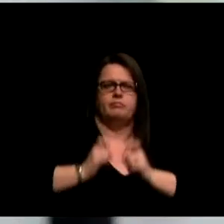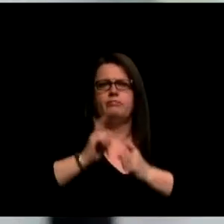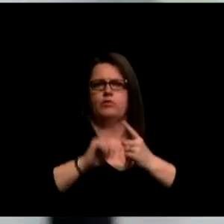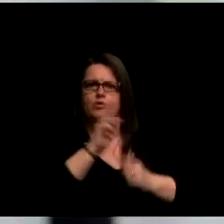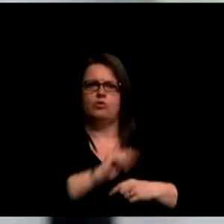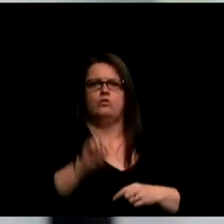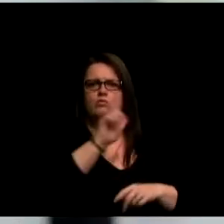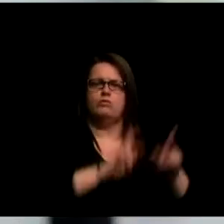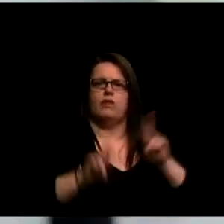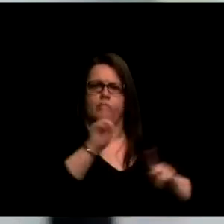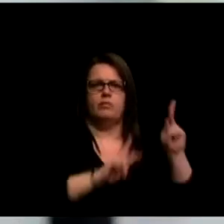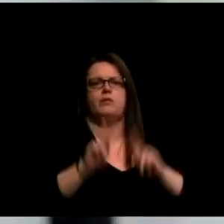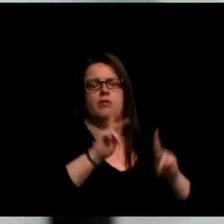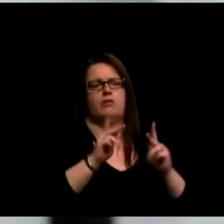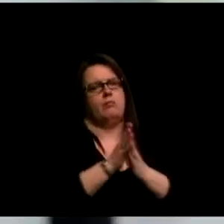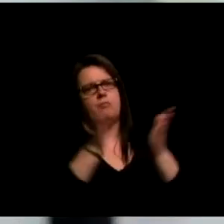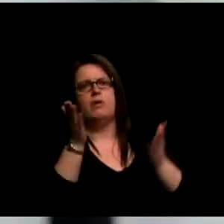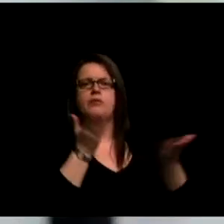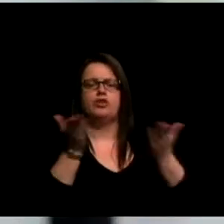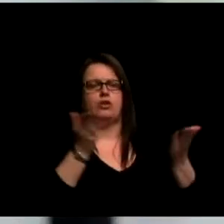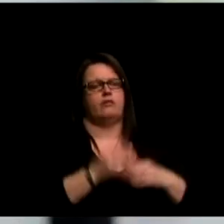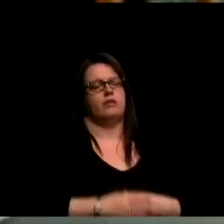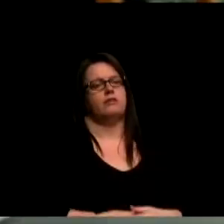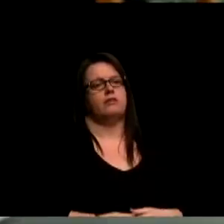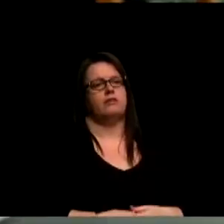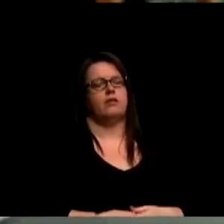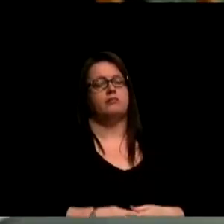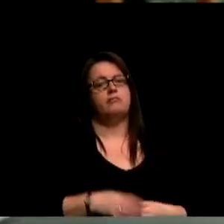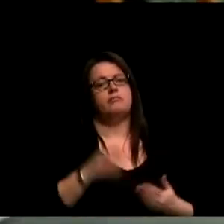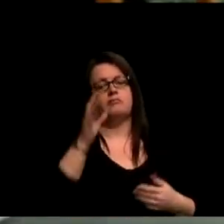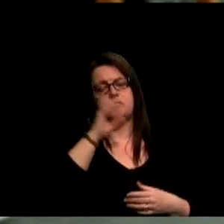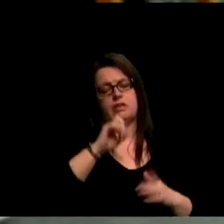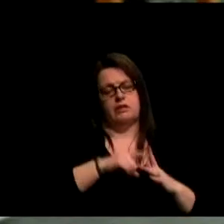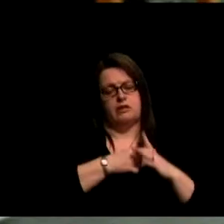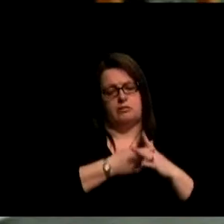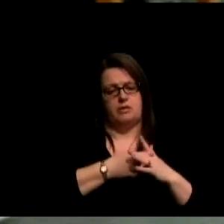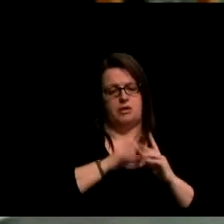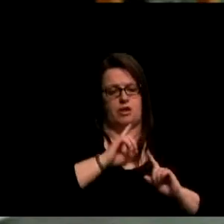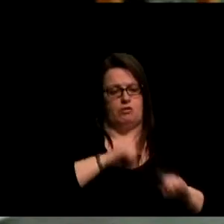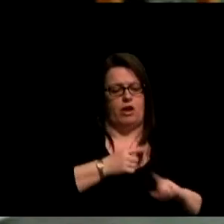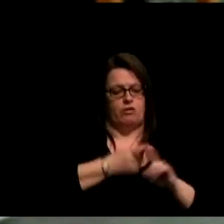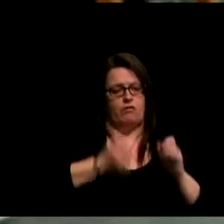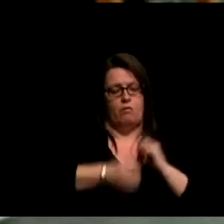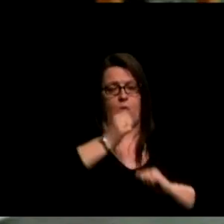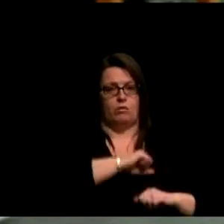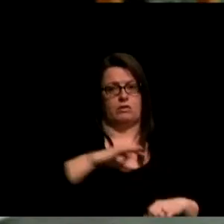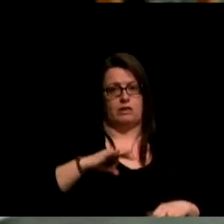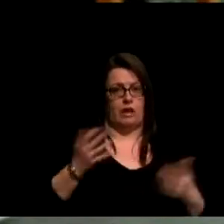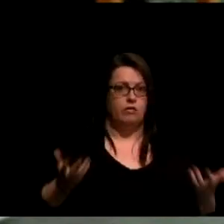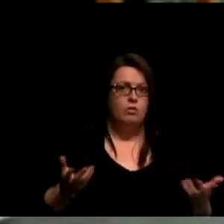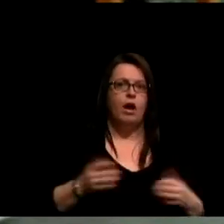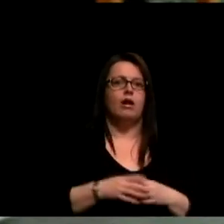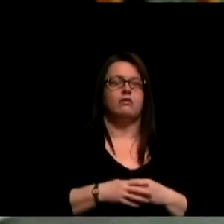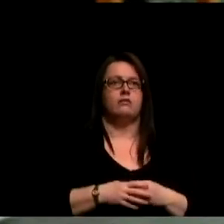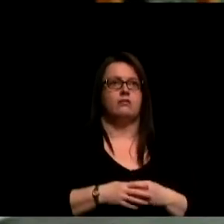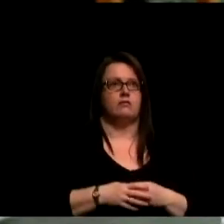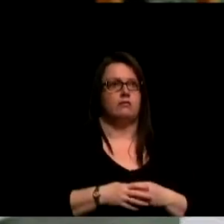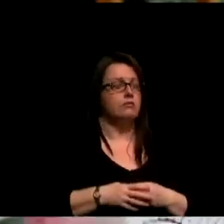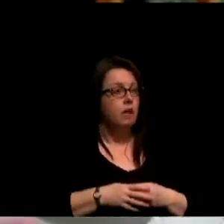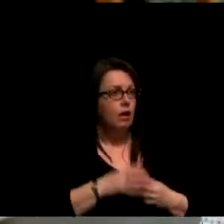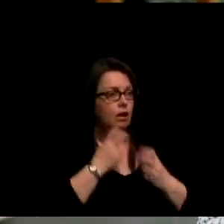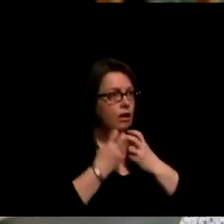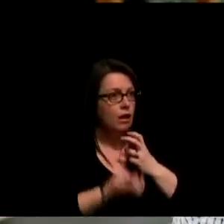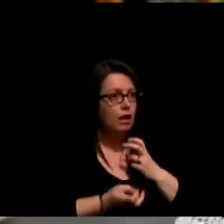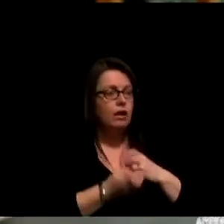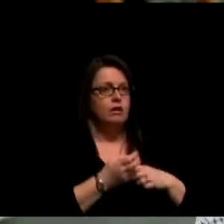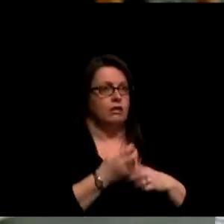have contributed to the public service. The initial reaction that majority of staff had was they were in awe. They were surprised